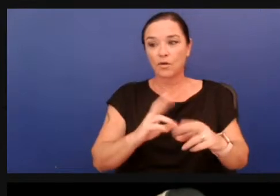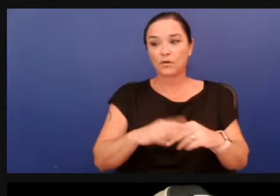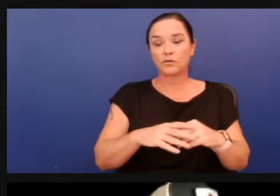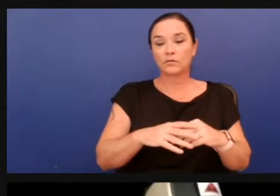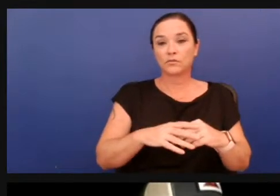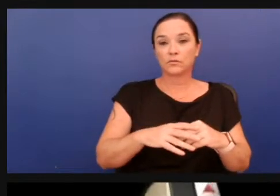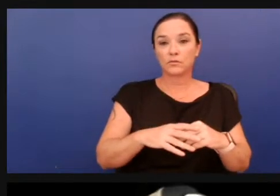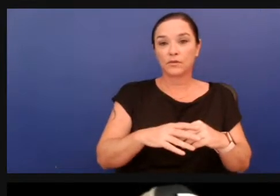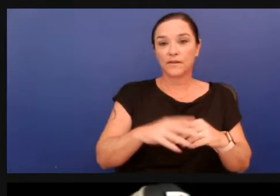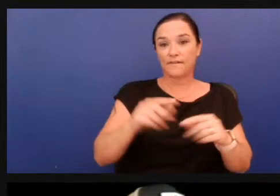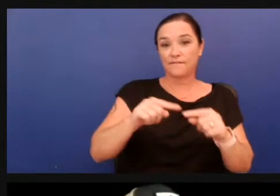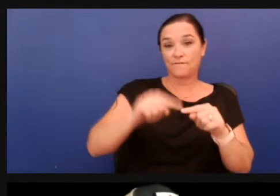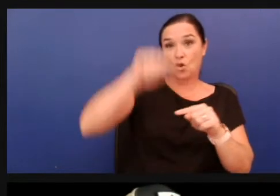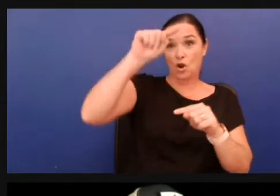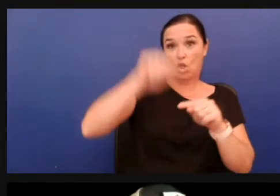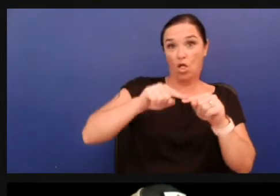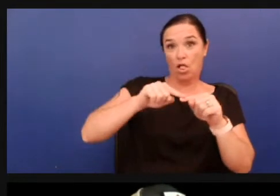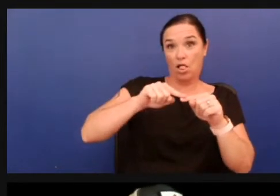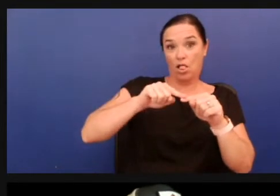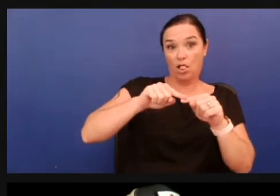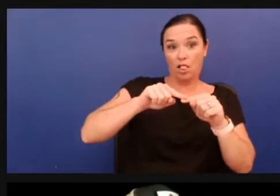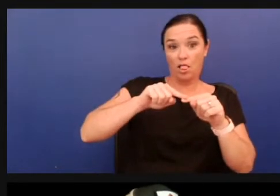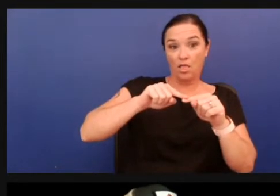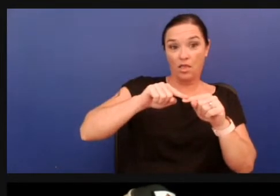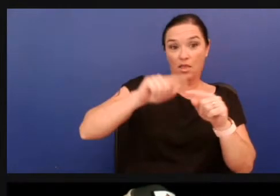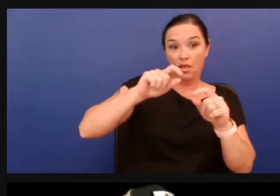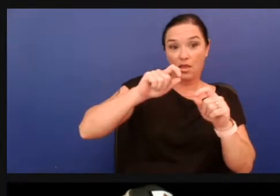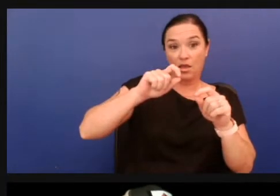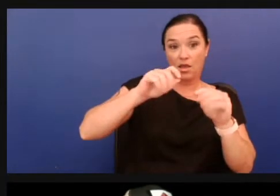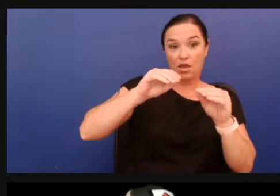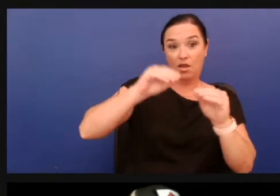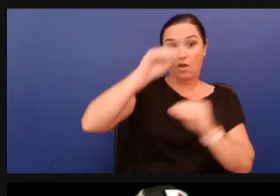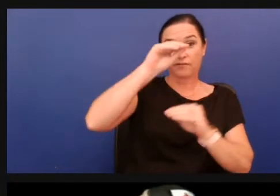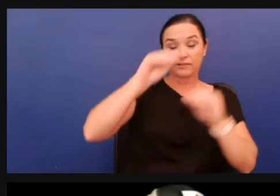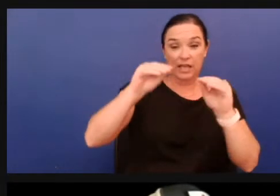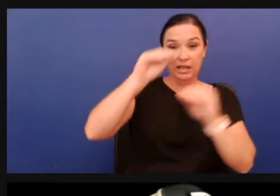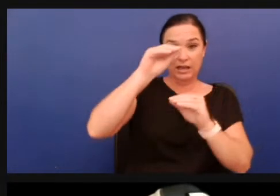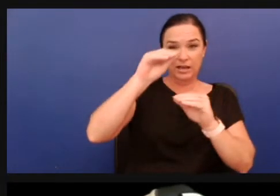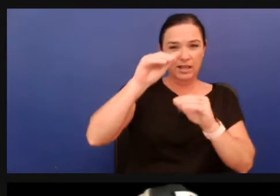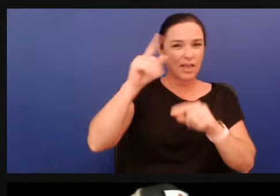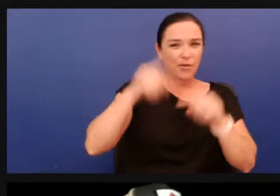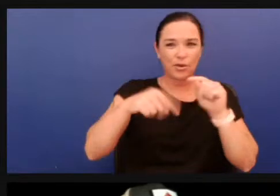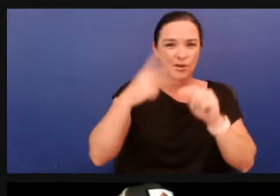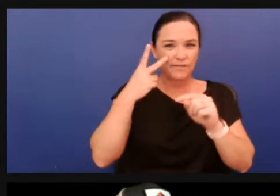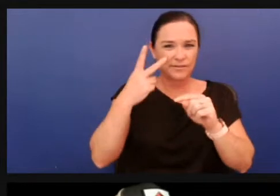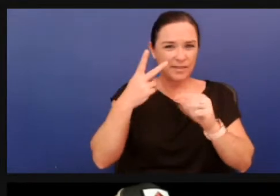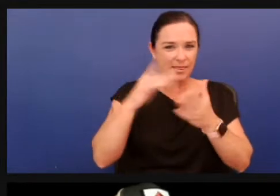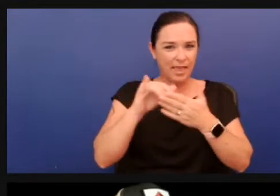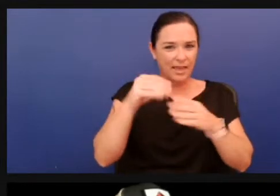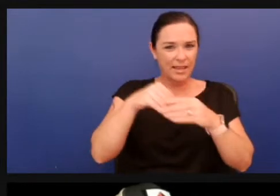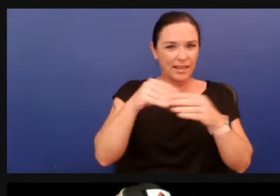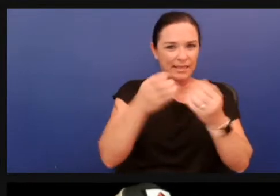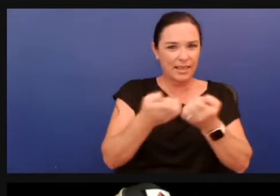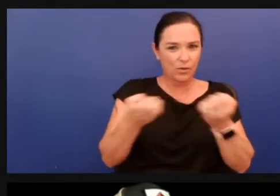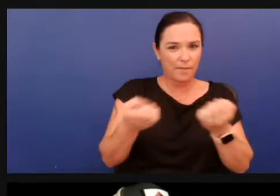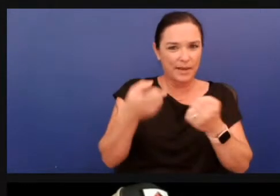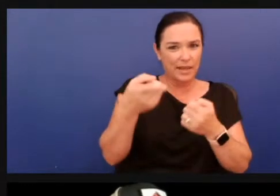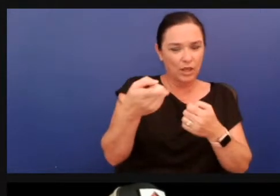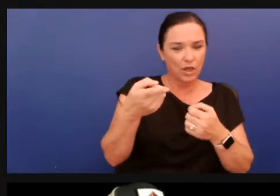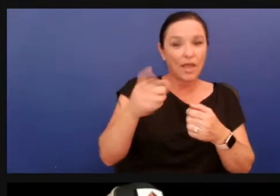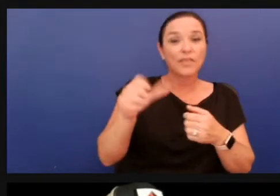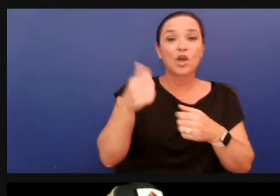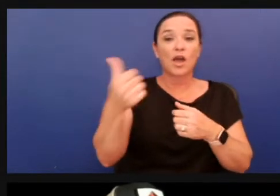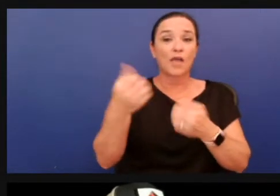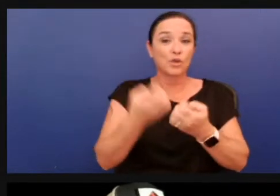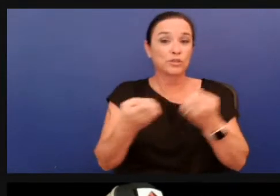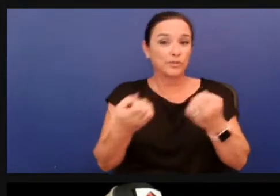and down, that's something that could not find on these instruments right here. There are other instruments in the USGS network that are not all shown